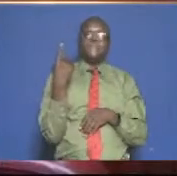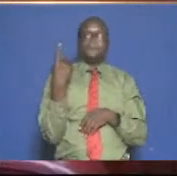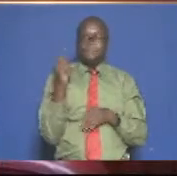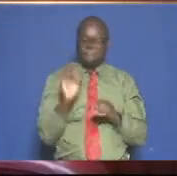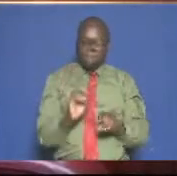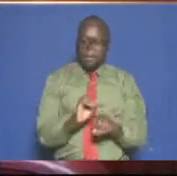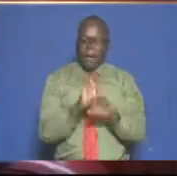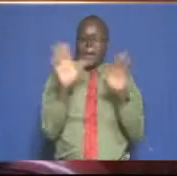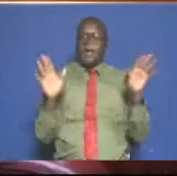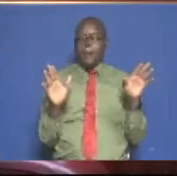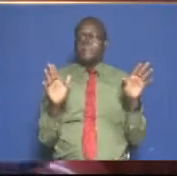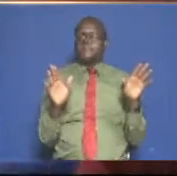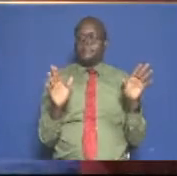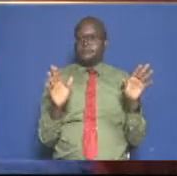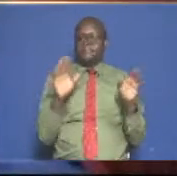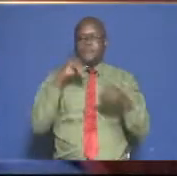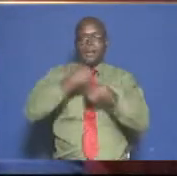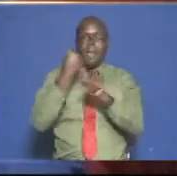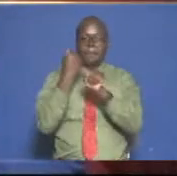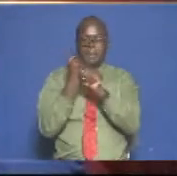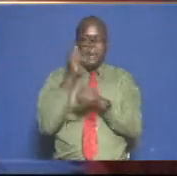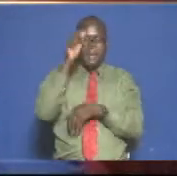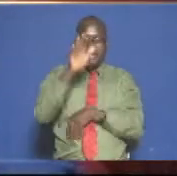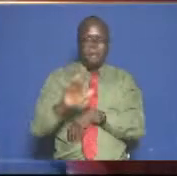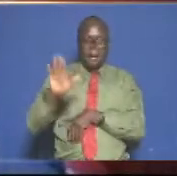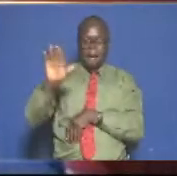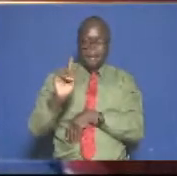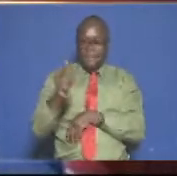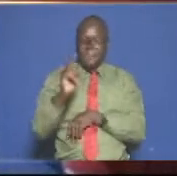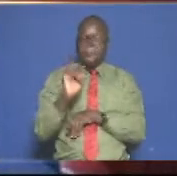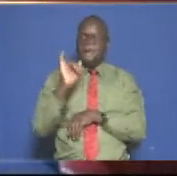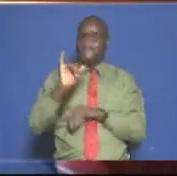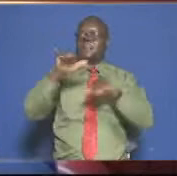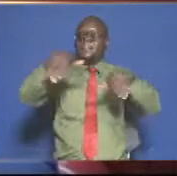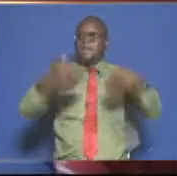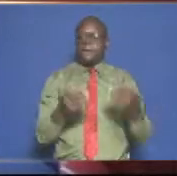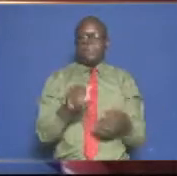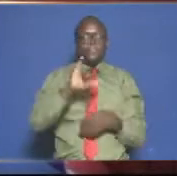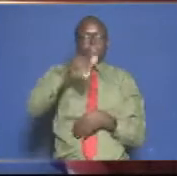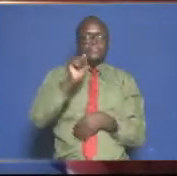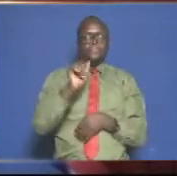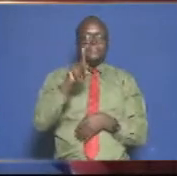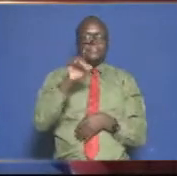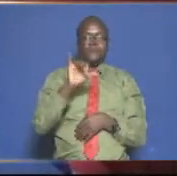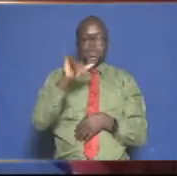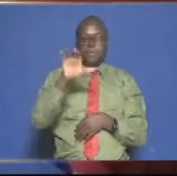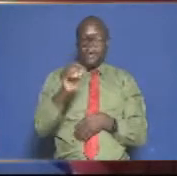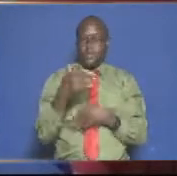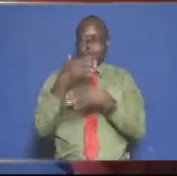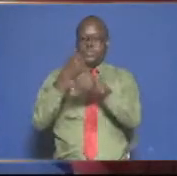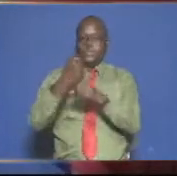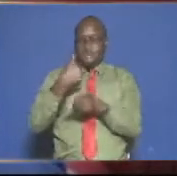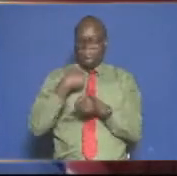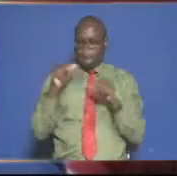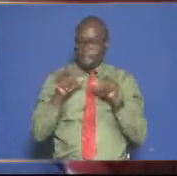clear mark that I made on the floor of this House. That is how Jakoya could trust you. I could go on and on.